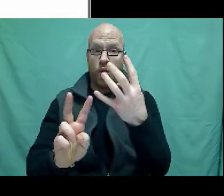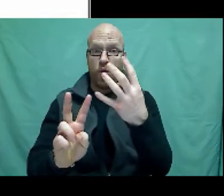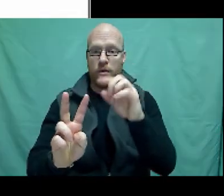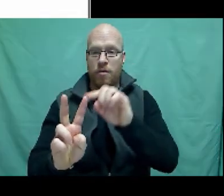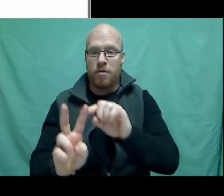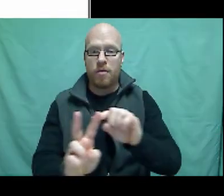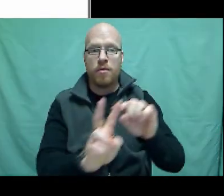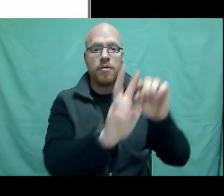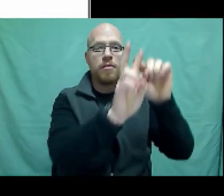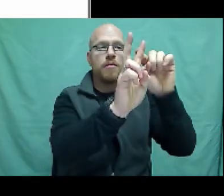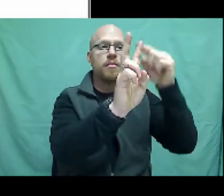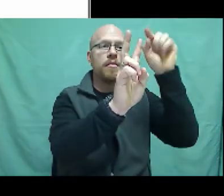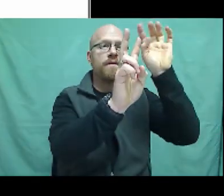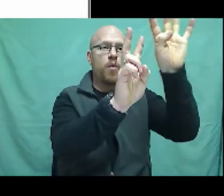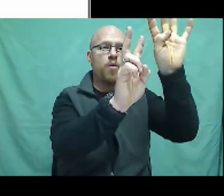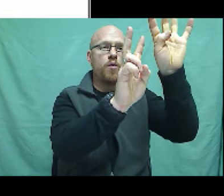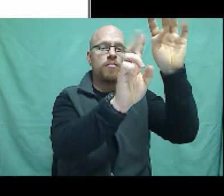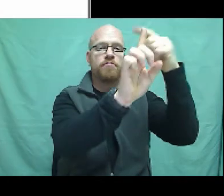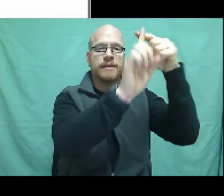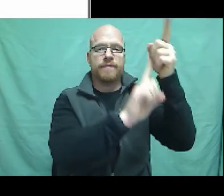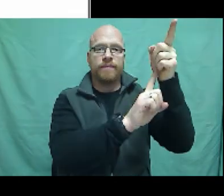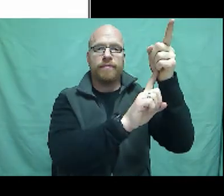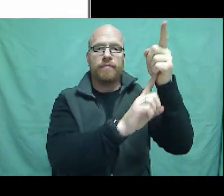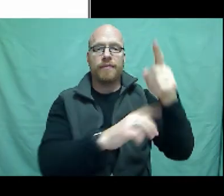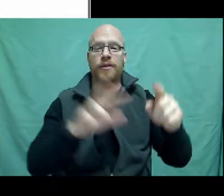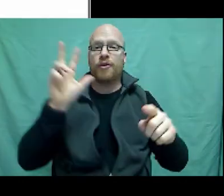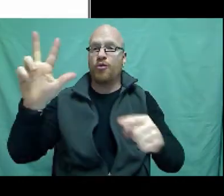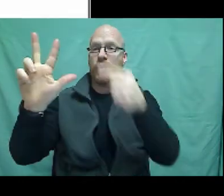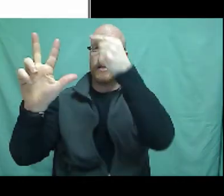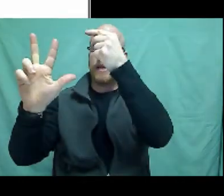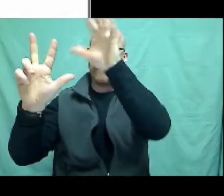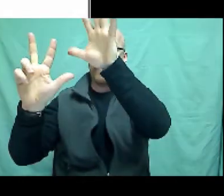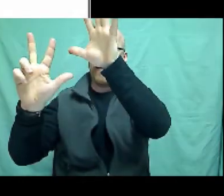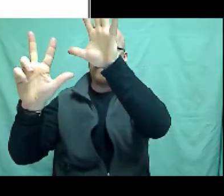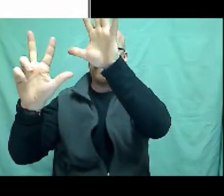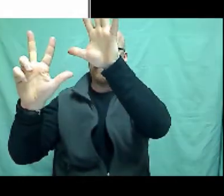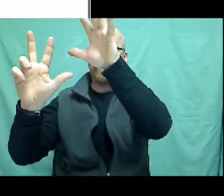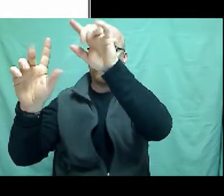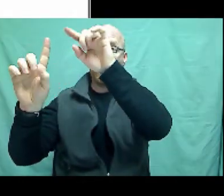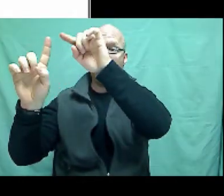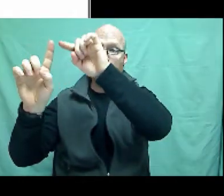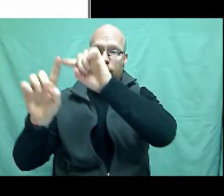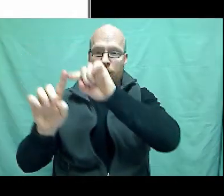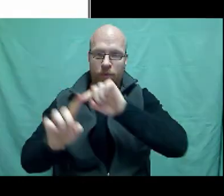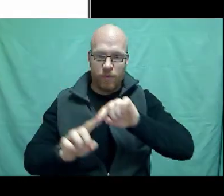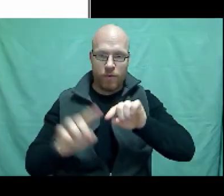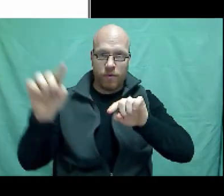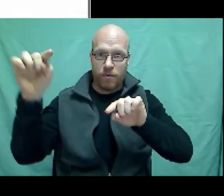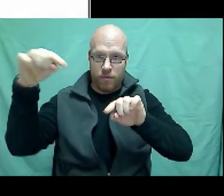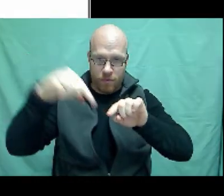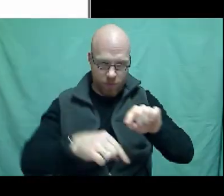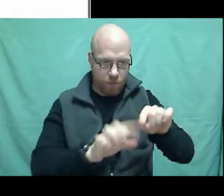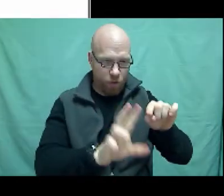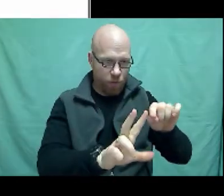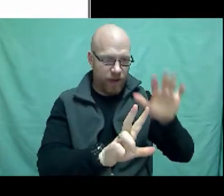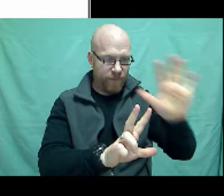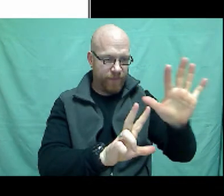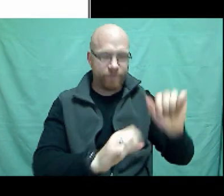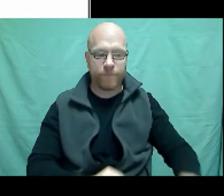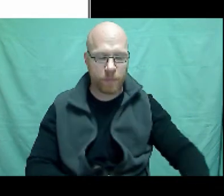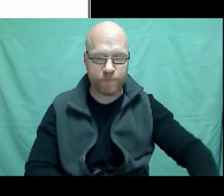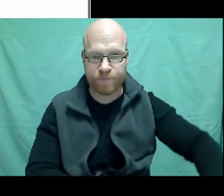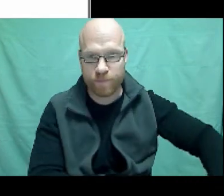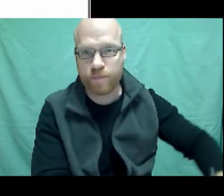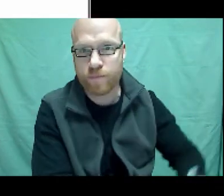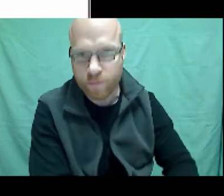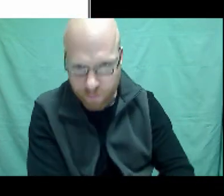that 2 to the negative 4 moved up to the numerator, and it was 2 to the positive 4. That 3 to the negative 5 moves